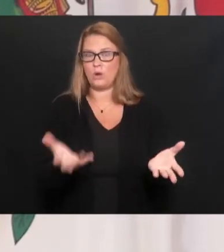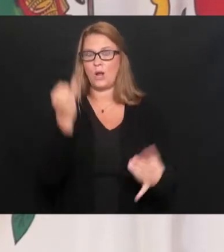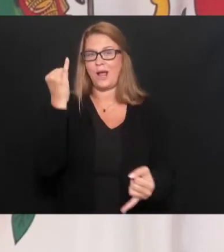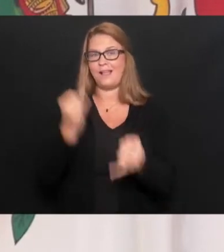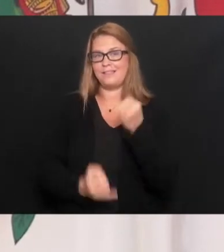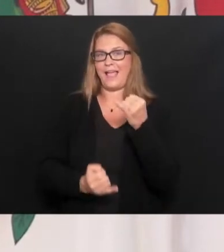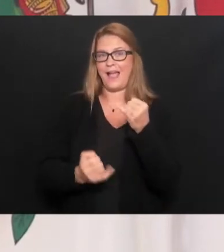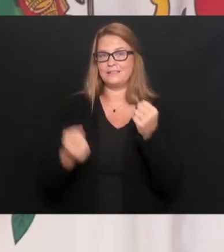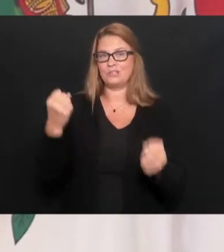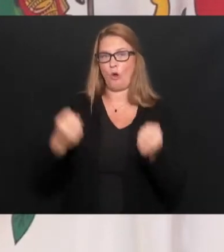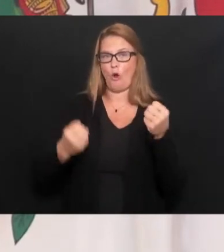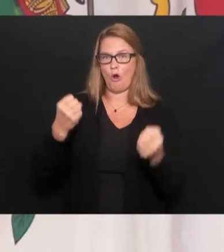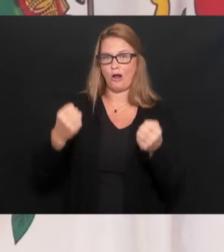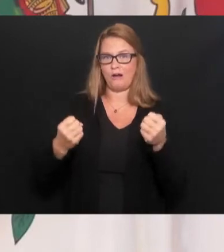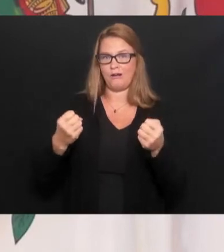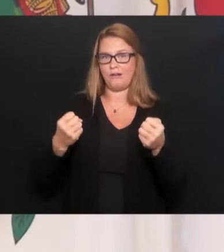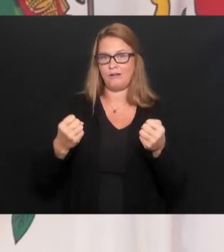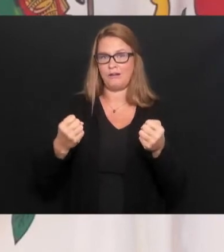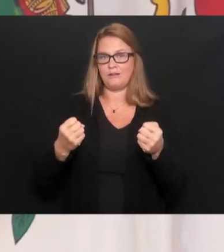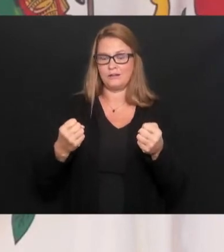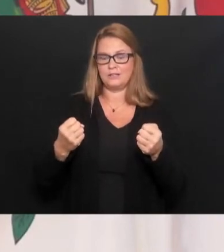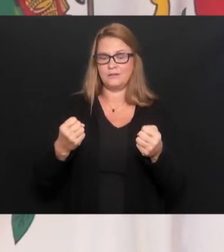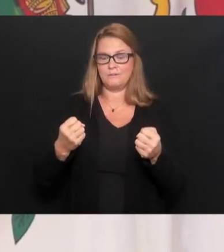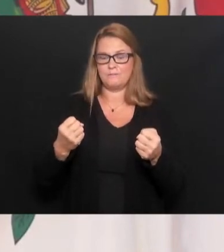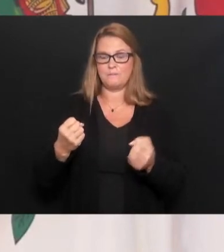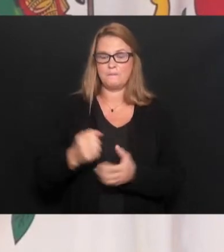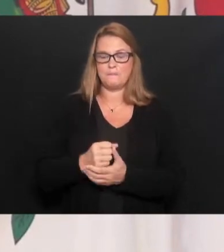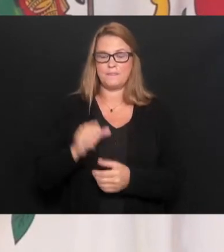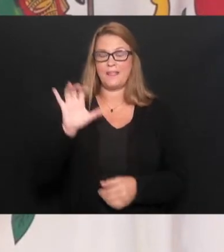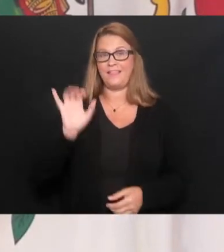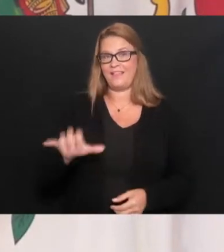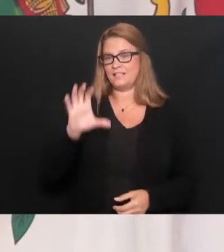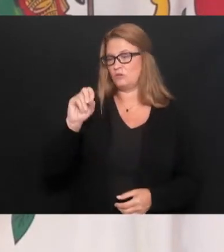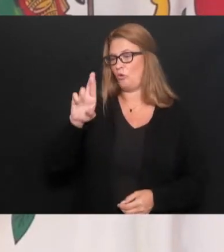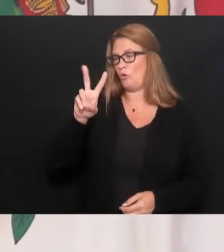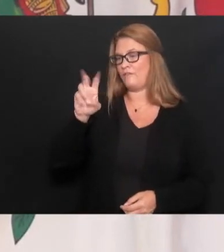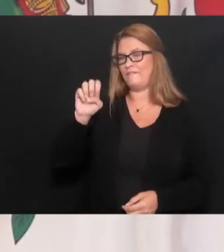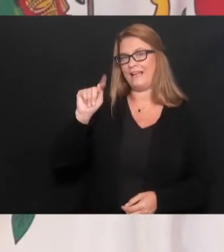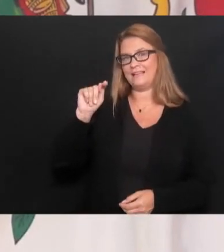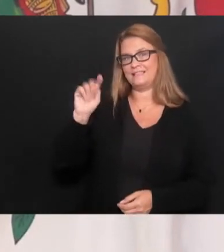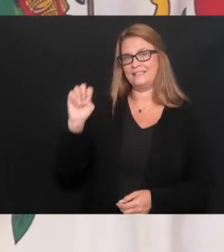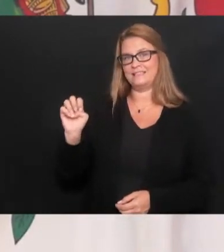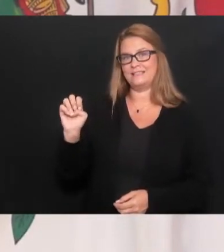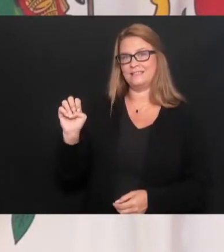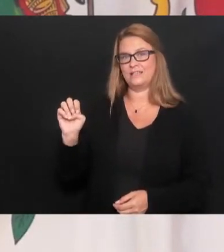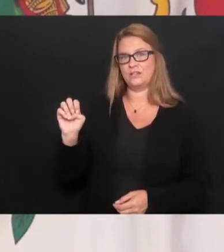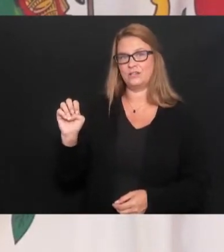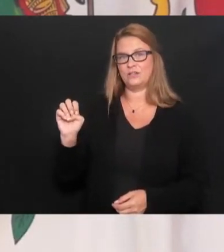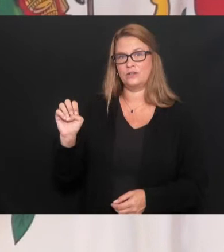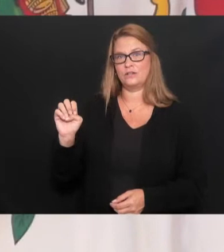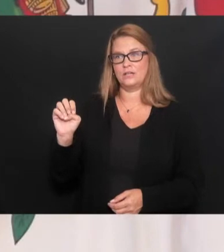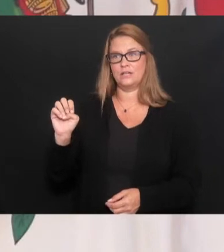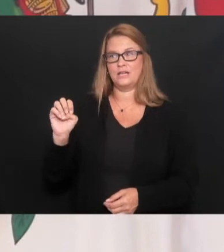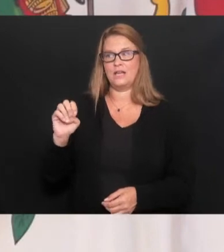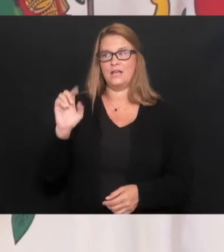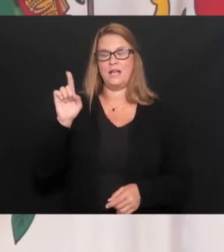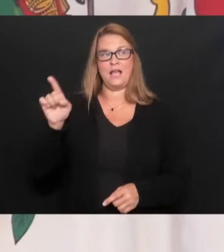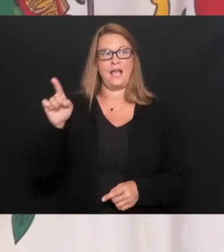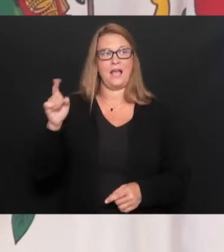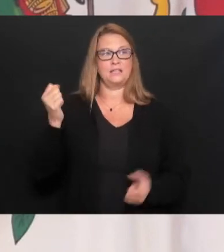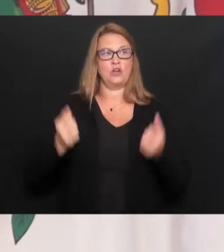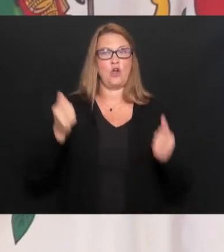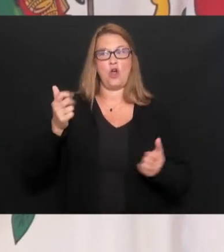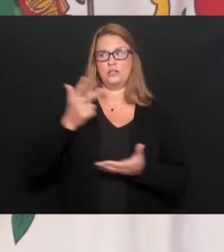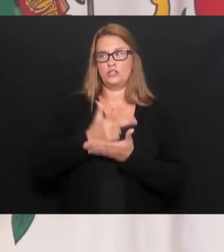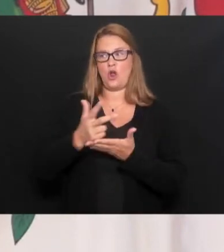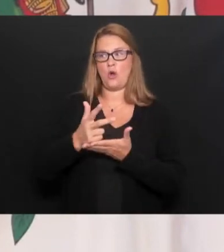last car on, you know, which is a Corvette. We're going to do it at the, I guess, the car show. Is that what it is here?